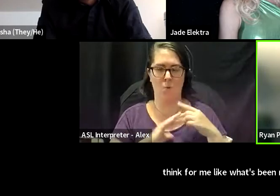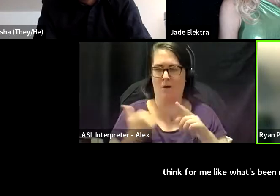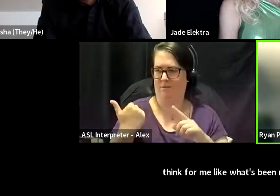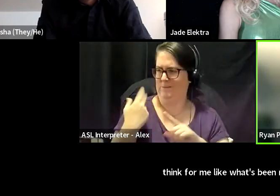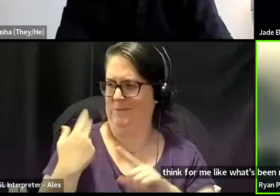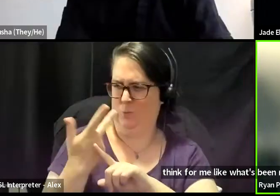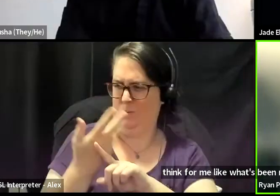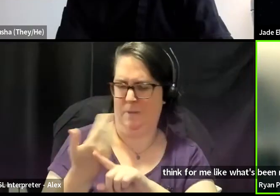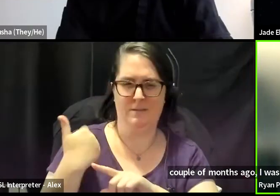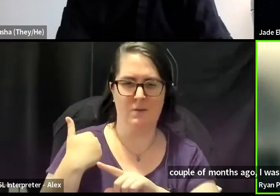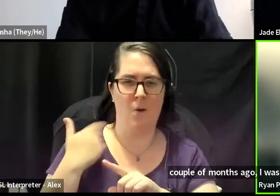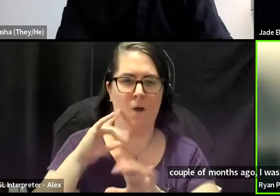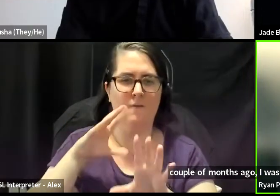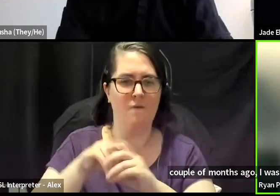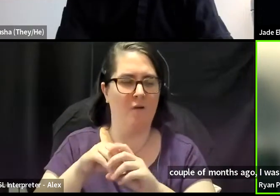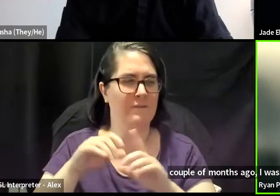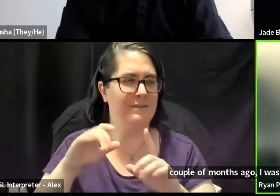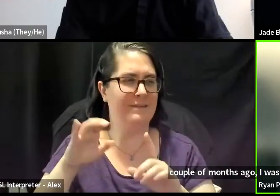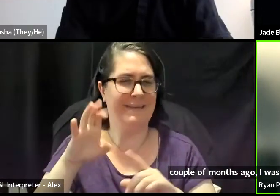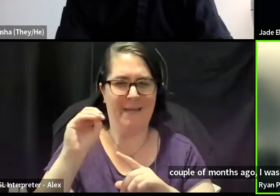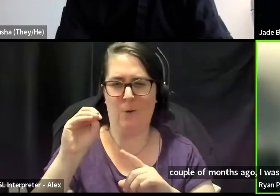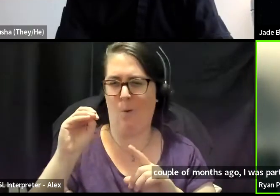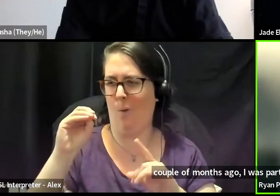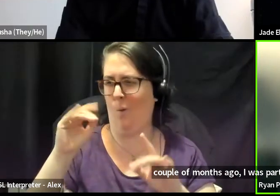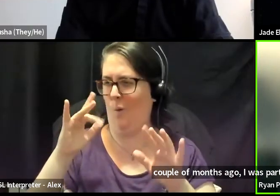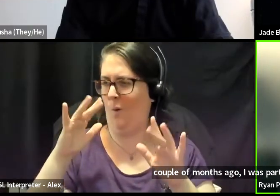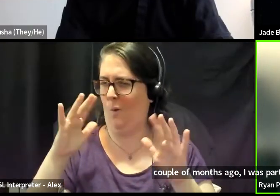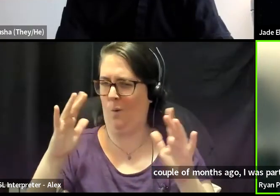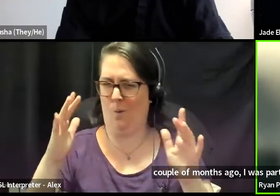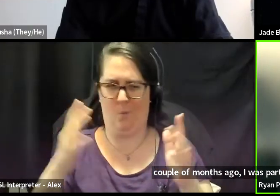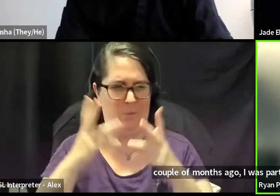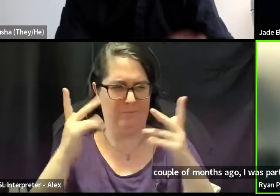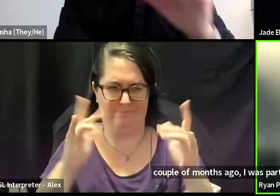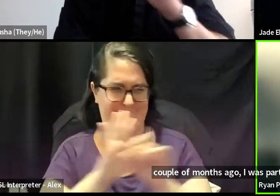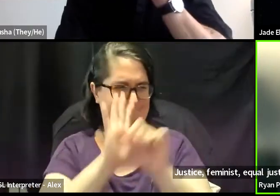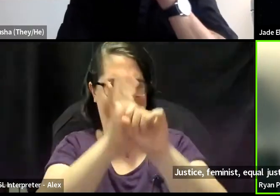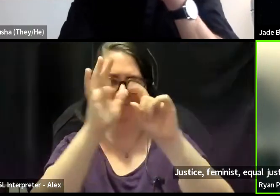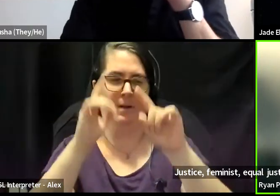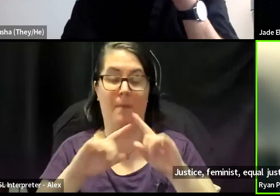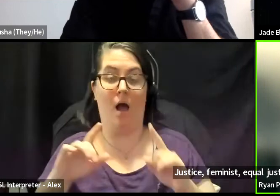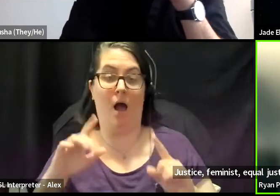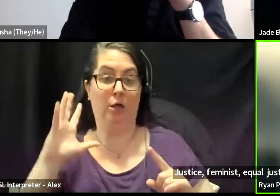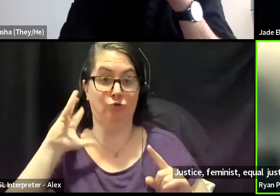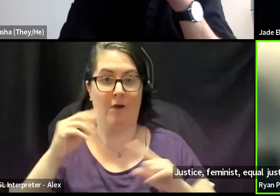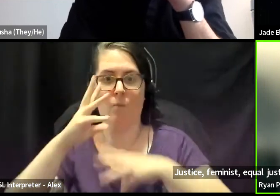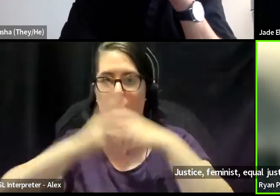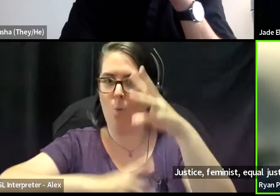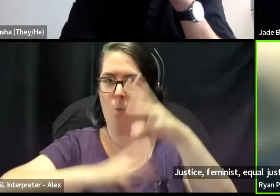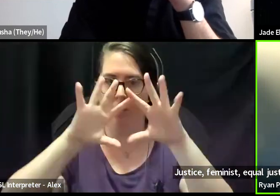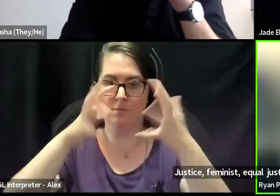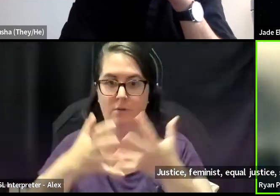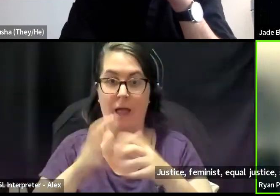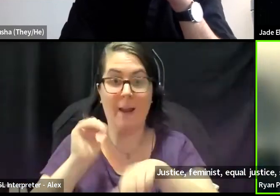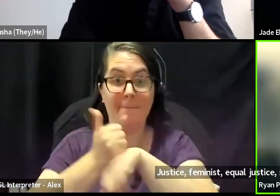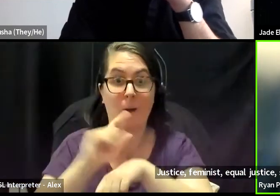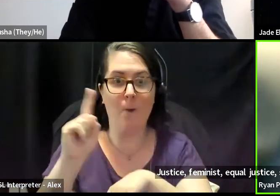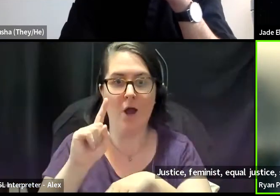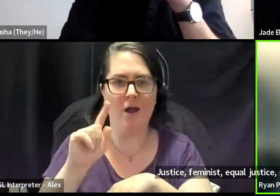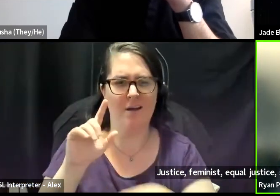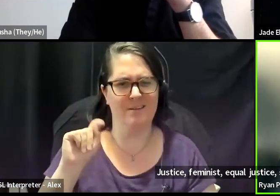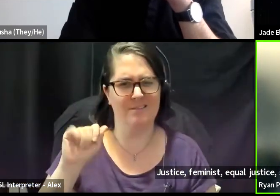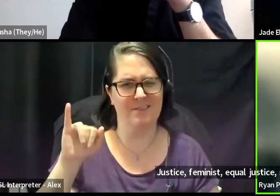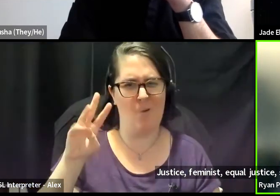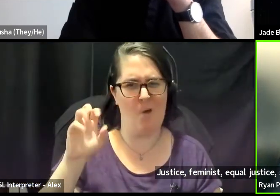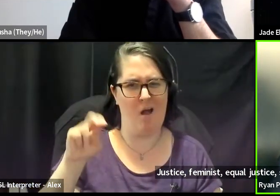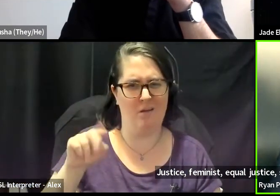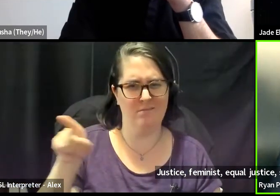justice, feminist, eco-justice show that was like all drag and burlesque artists like from around the world. And it was based in Taiwan. And I got to be sort of one of the people that was